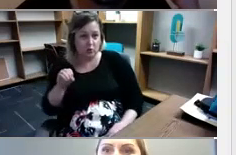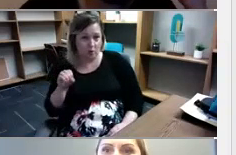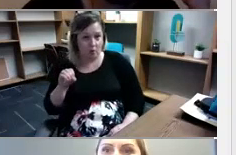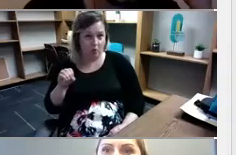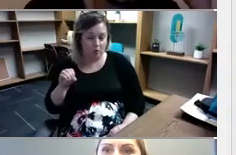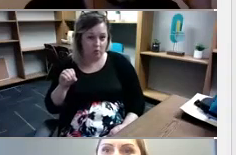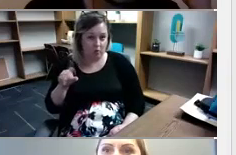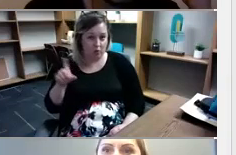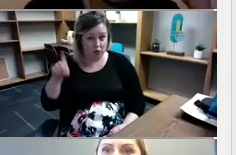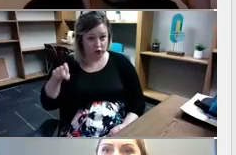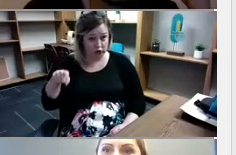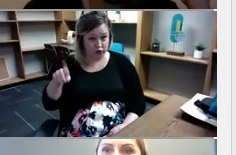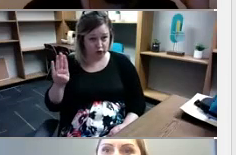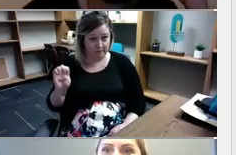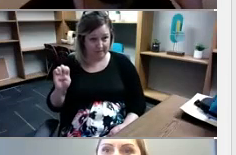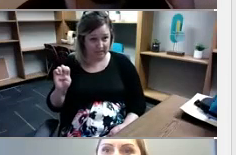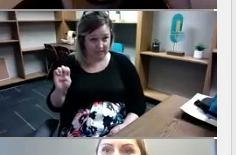should it be,